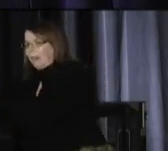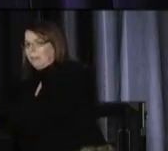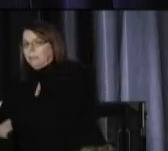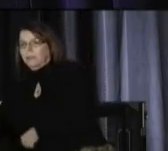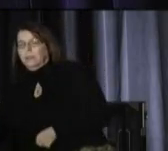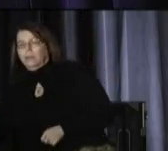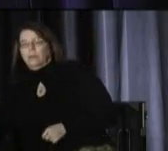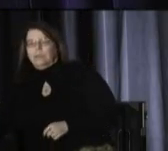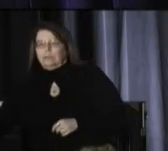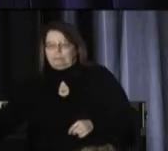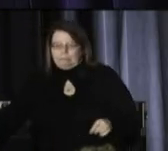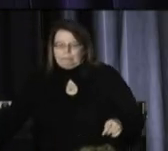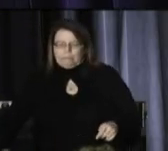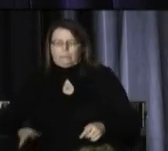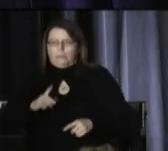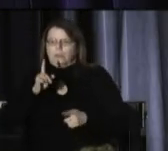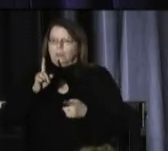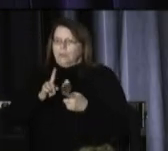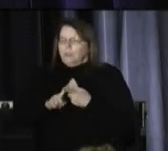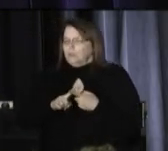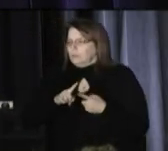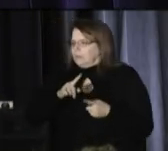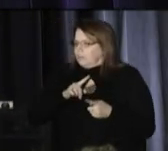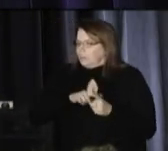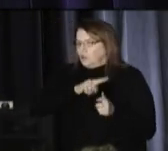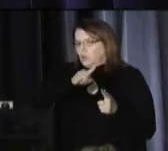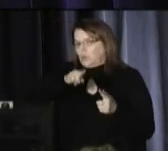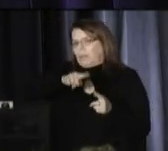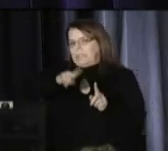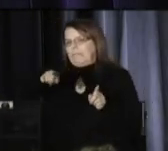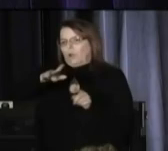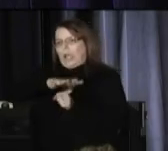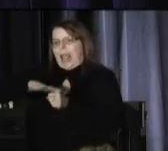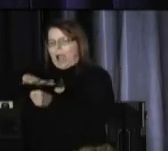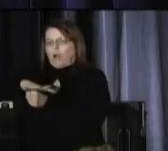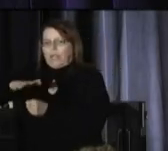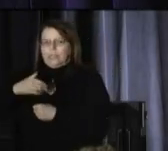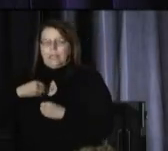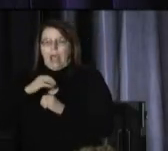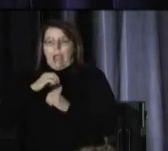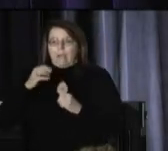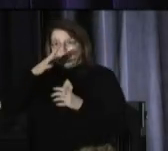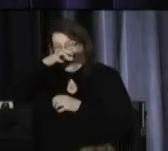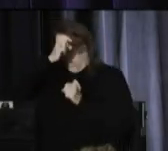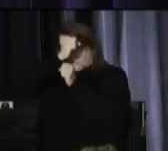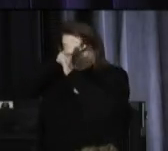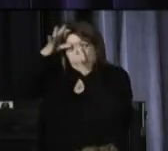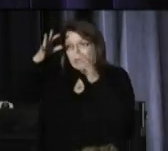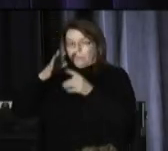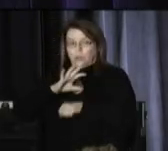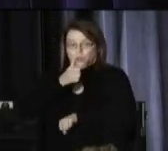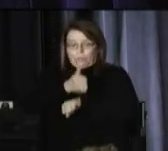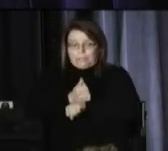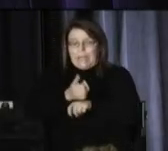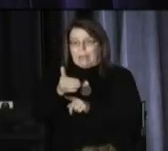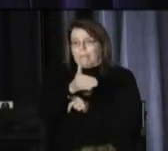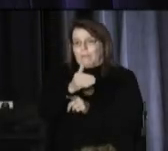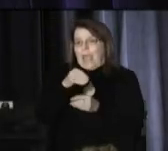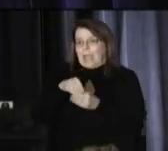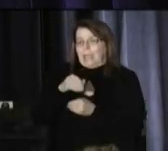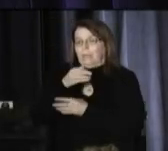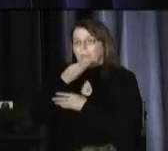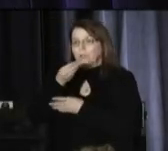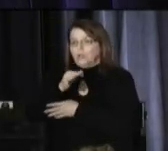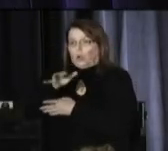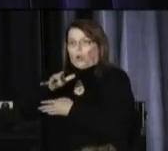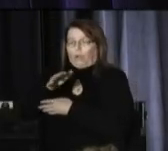from Anacaona to Moctezuma. I have no dreams to stake flag into red dirt, have enough dark side right